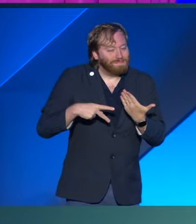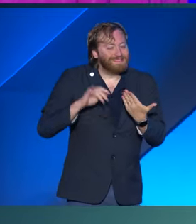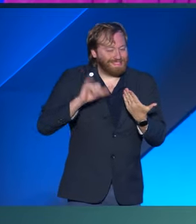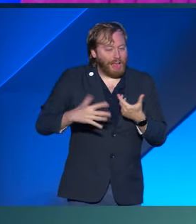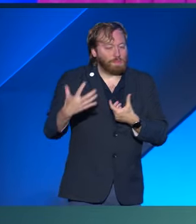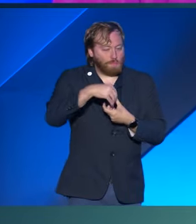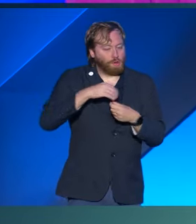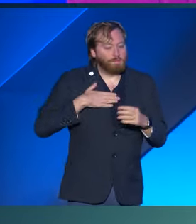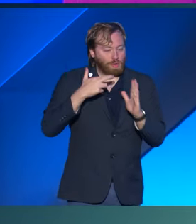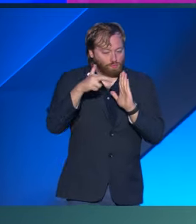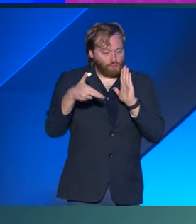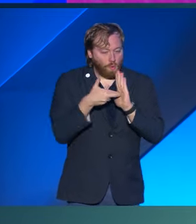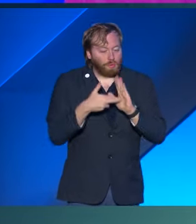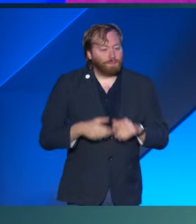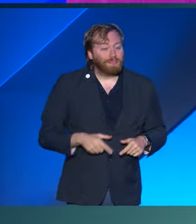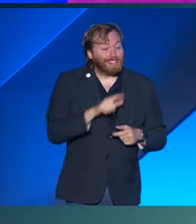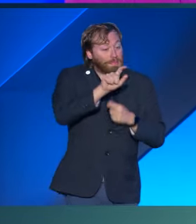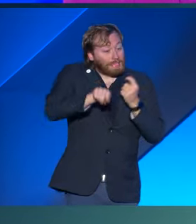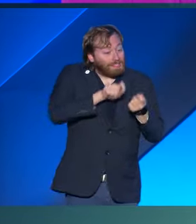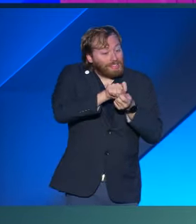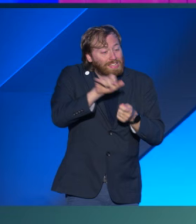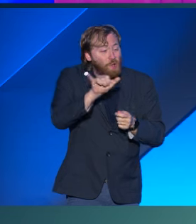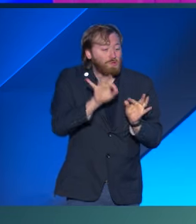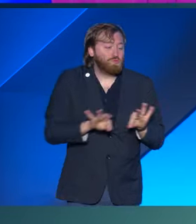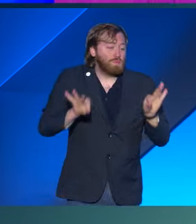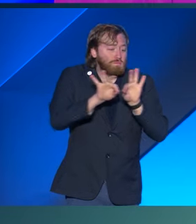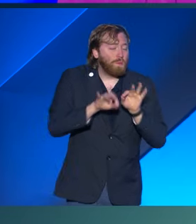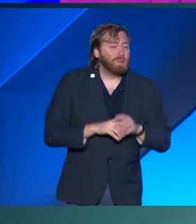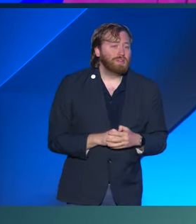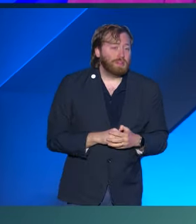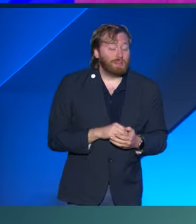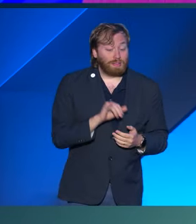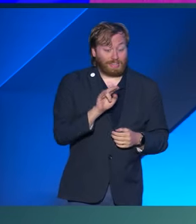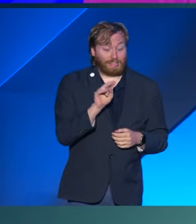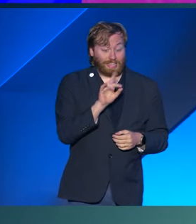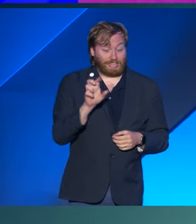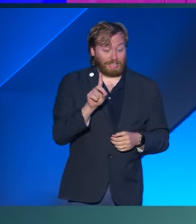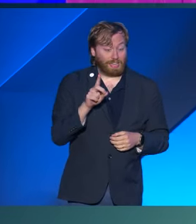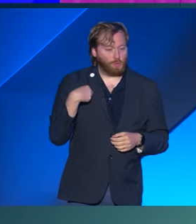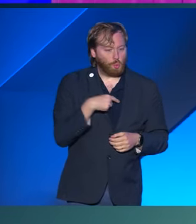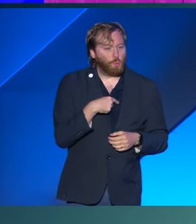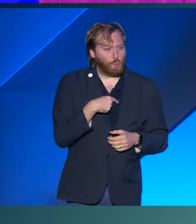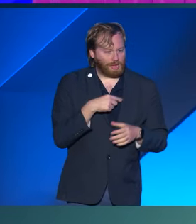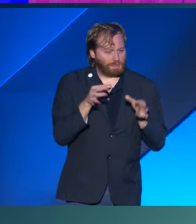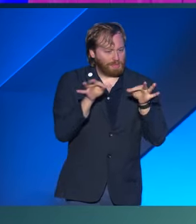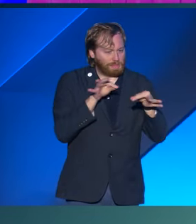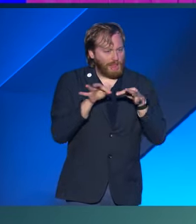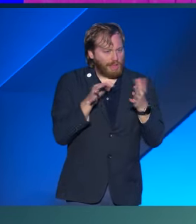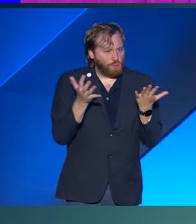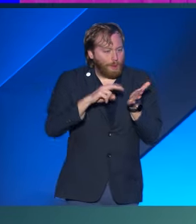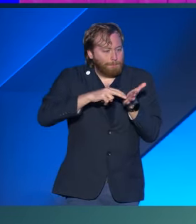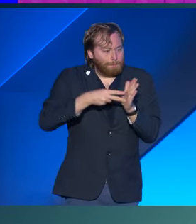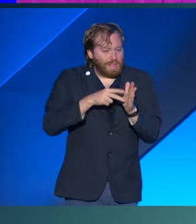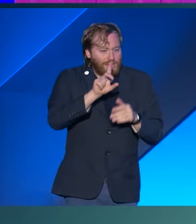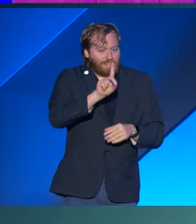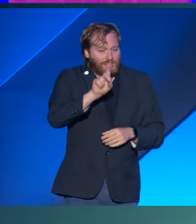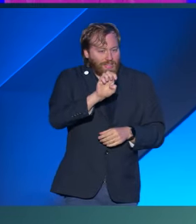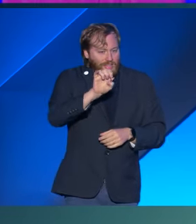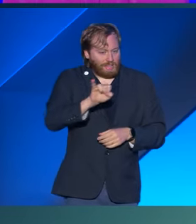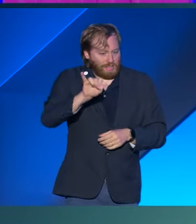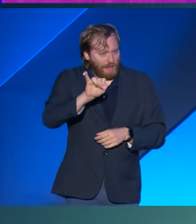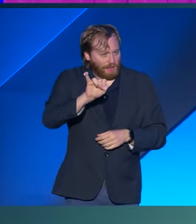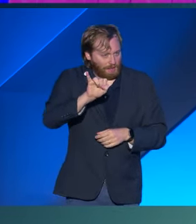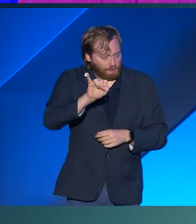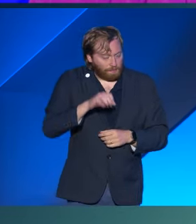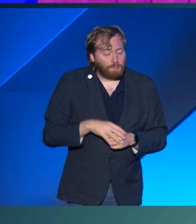Specificity is also incredibly important. At Indeed, we define what DEI means in our organization.